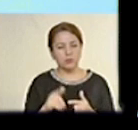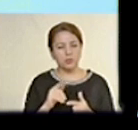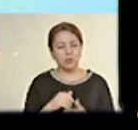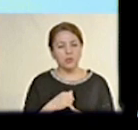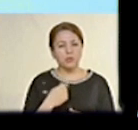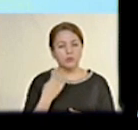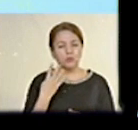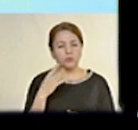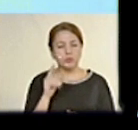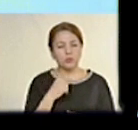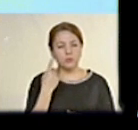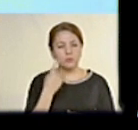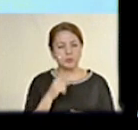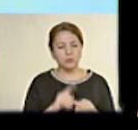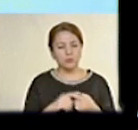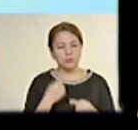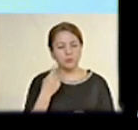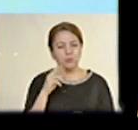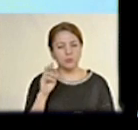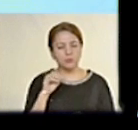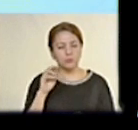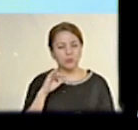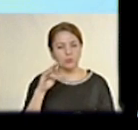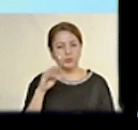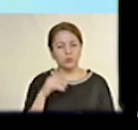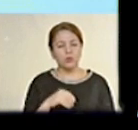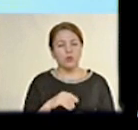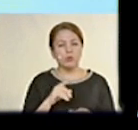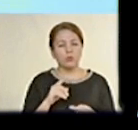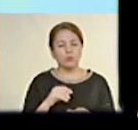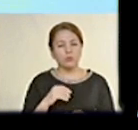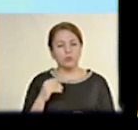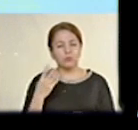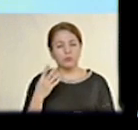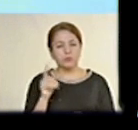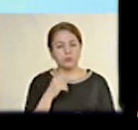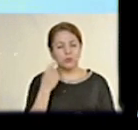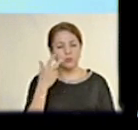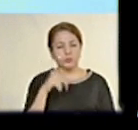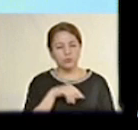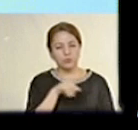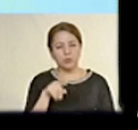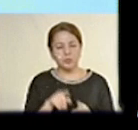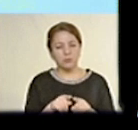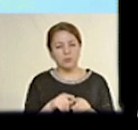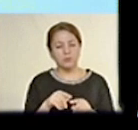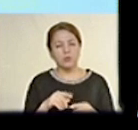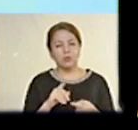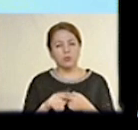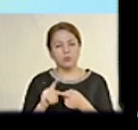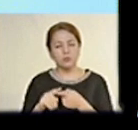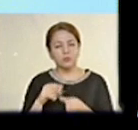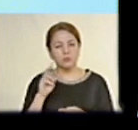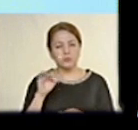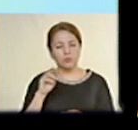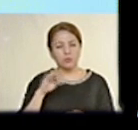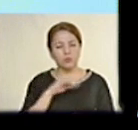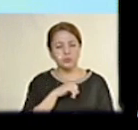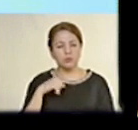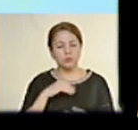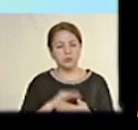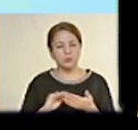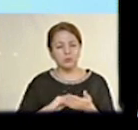1 qo'shilgan 1 butun 4 dan 3 ularni ham qo'shganimizda esa butun qismlarni o'zi yozilib